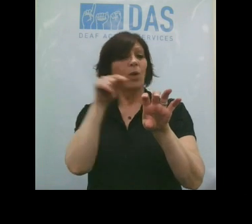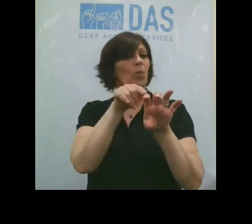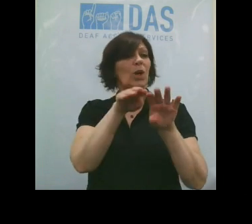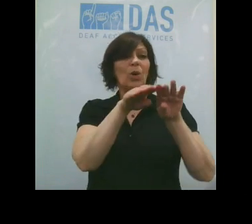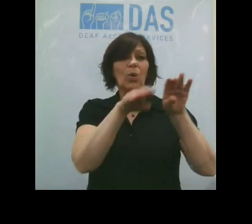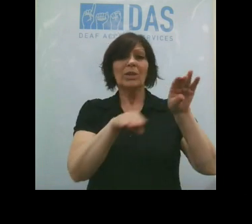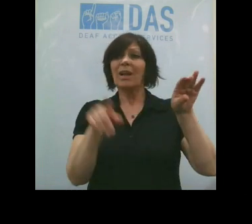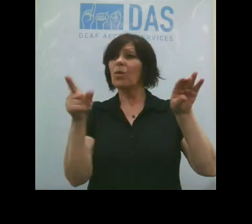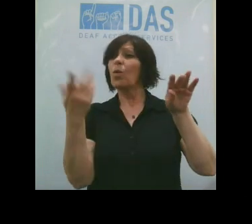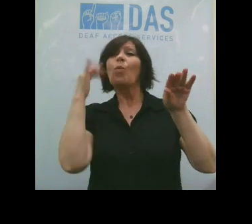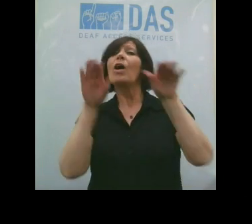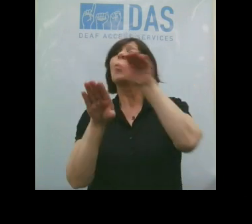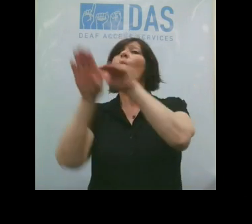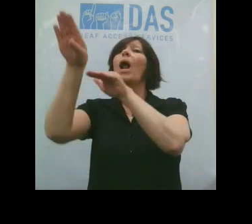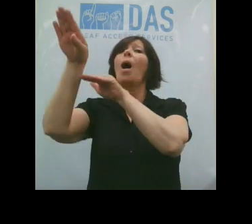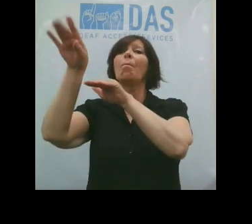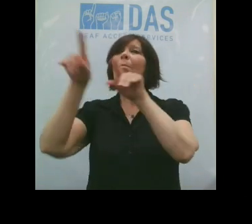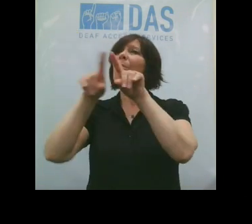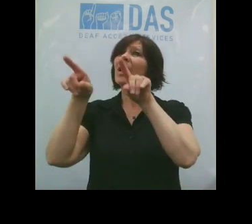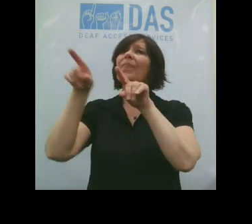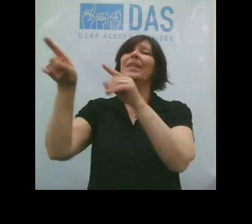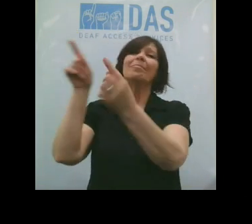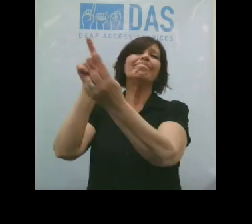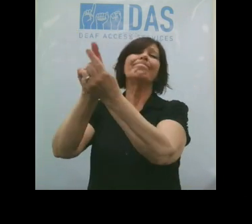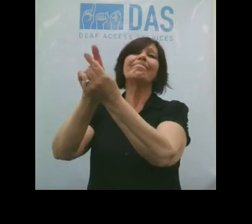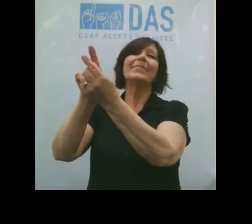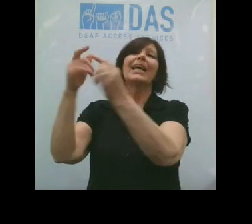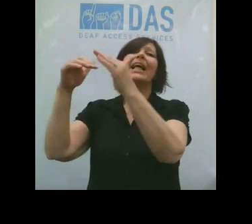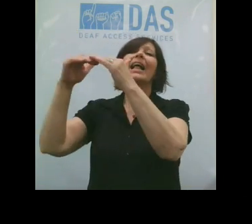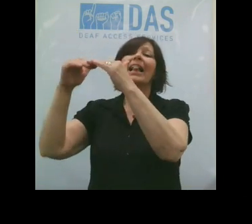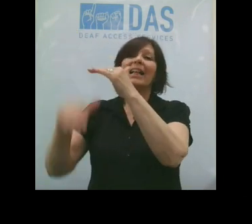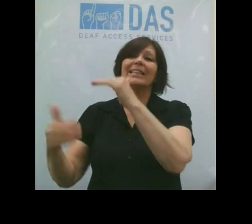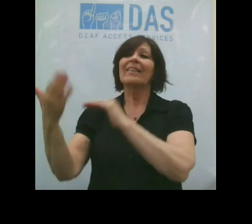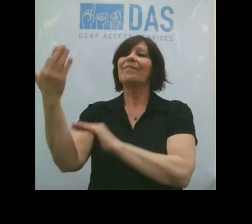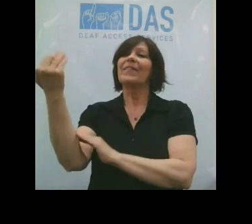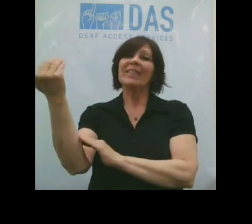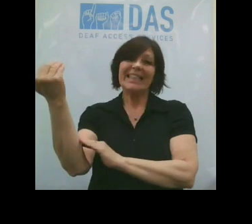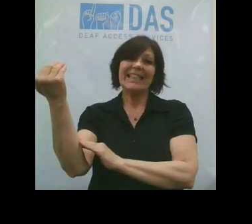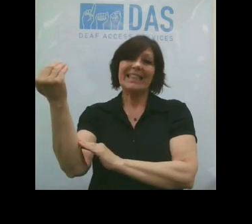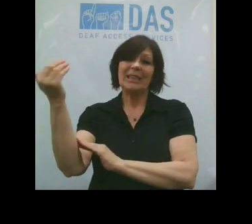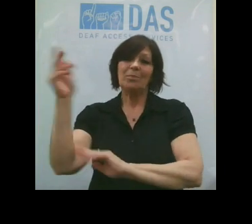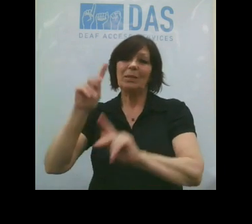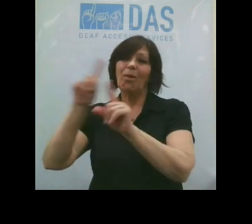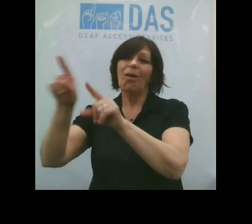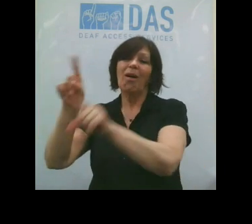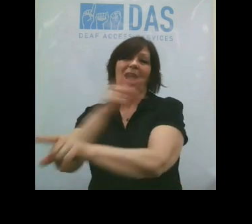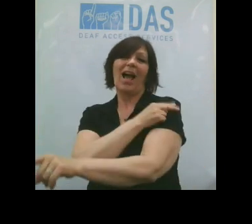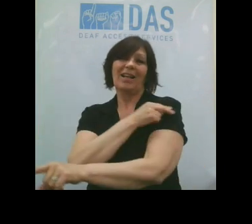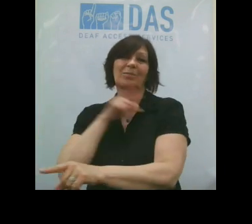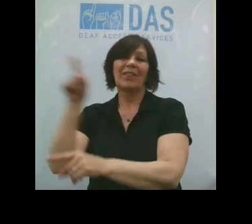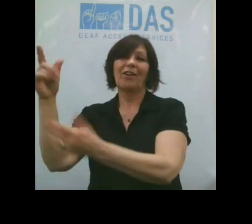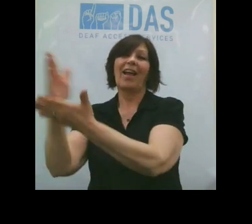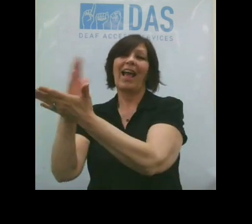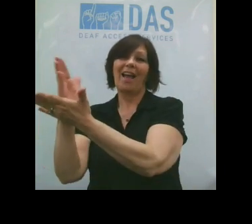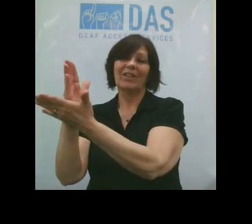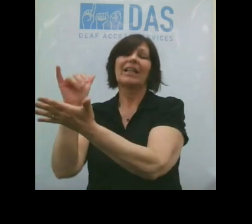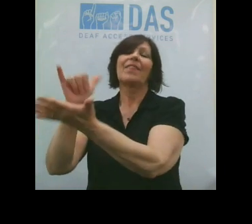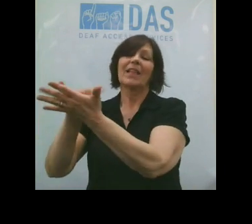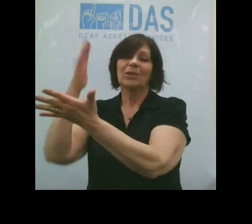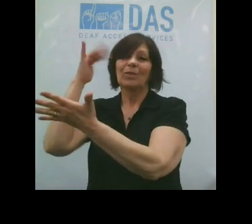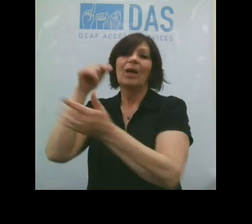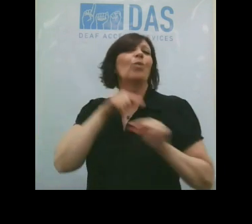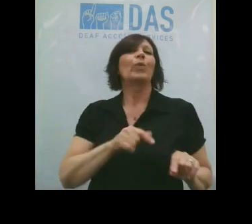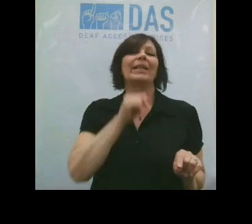and the Finger Lakes is going up, but they can meet the metric because they've had less than 15 hospitalizations on average for a 3-day period. We have